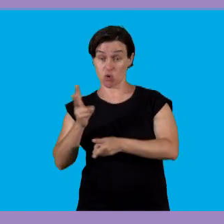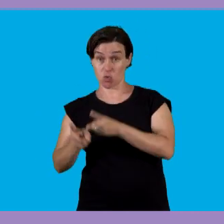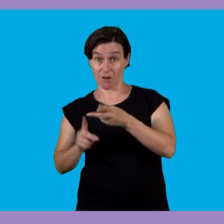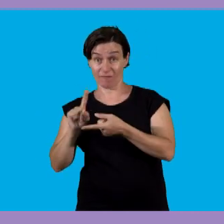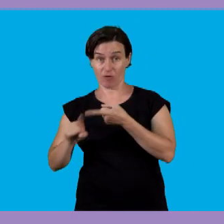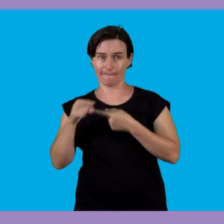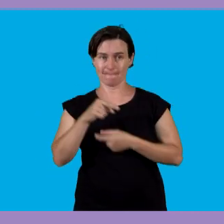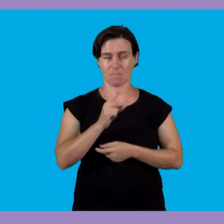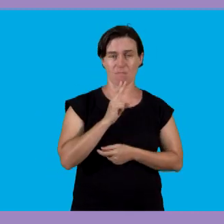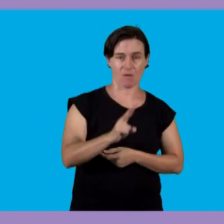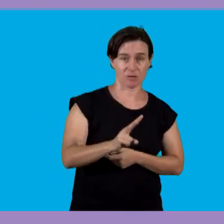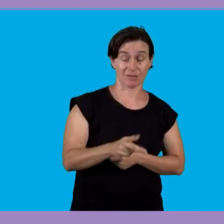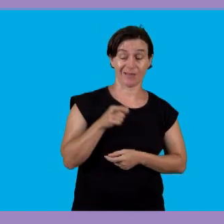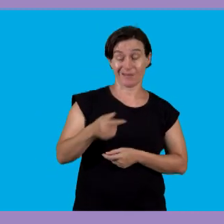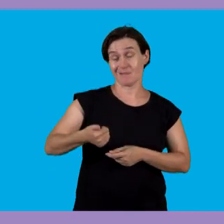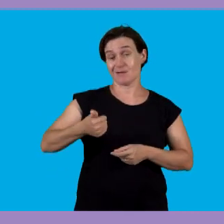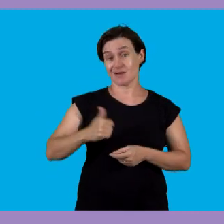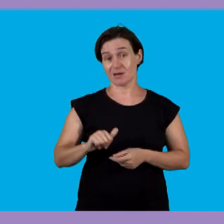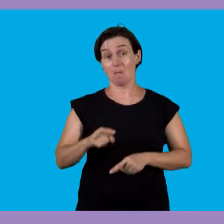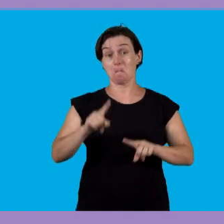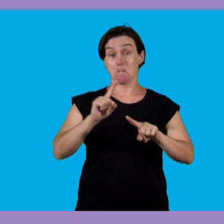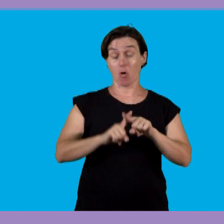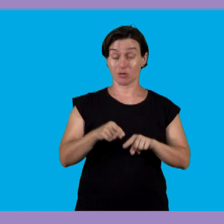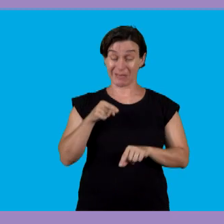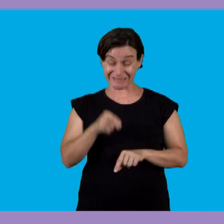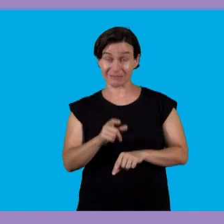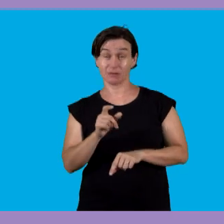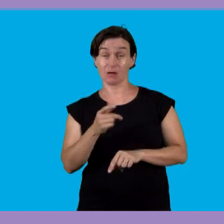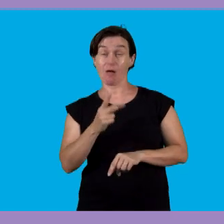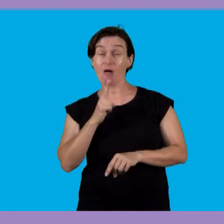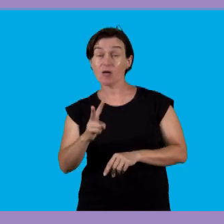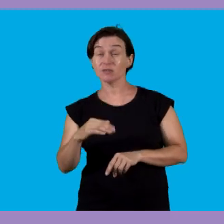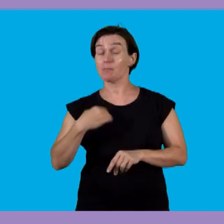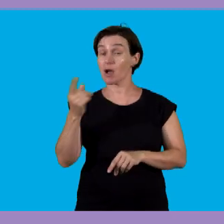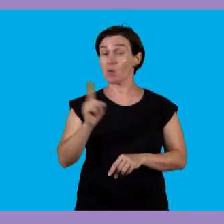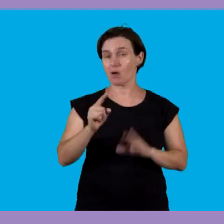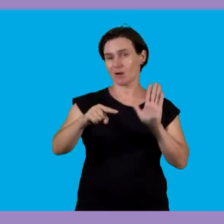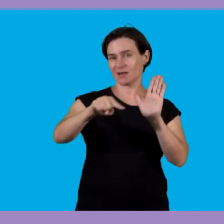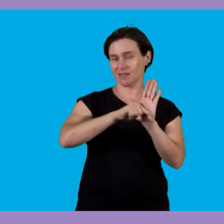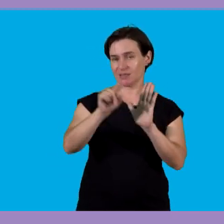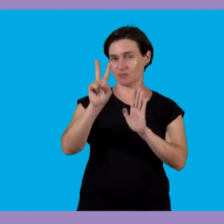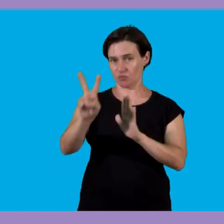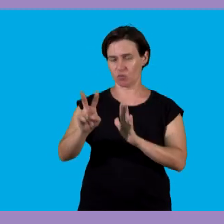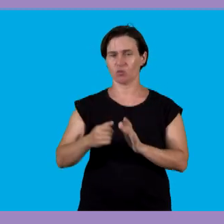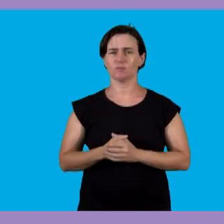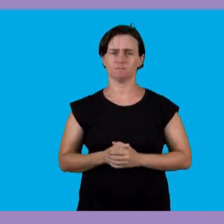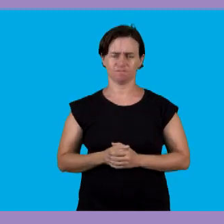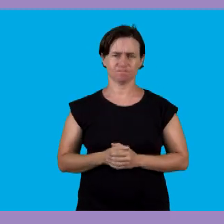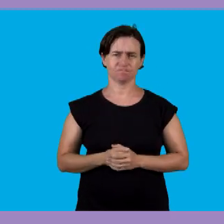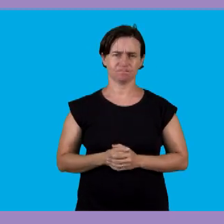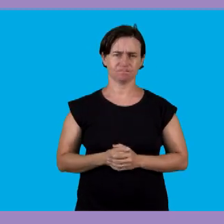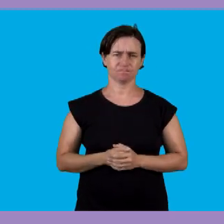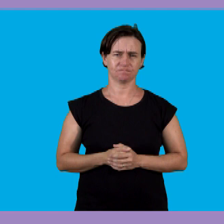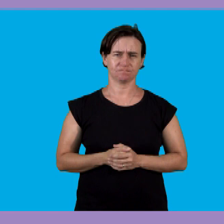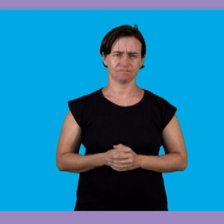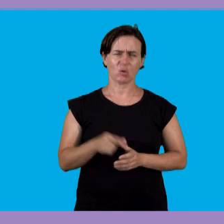12 from the answer, then multiply that answer by a negative 2. So let's look